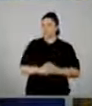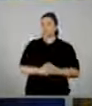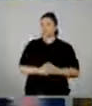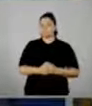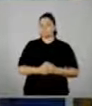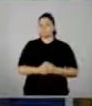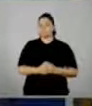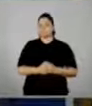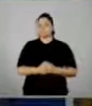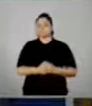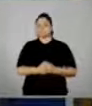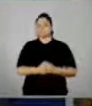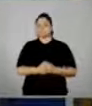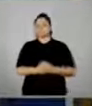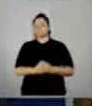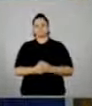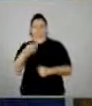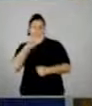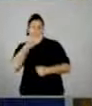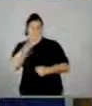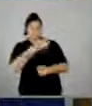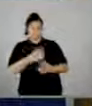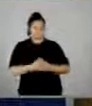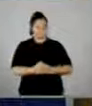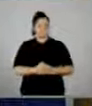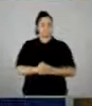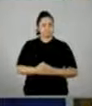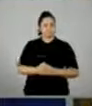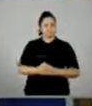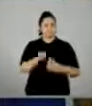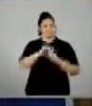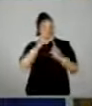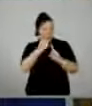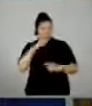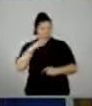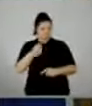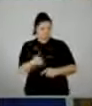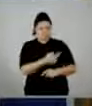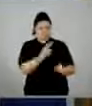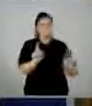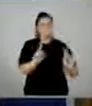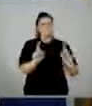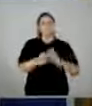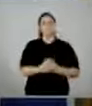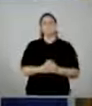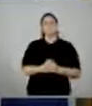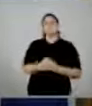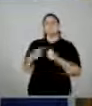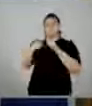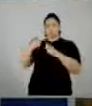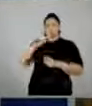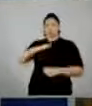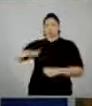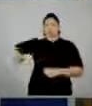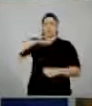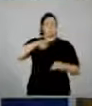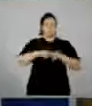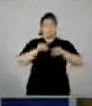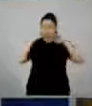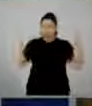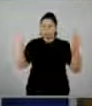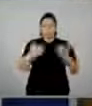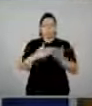someone can get both? Well, we're encouraging people, and this is a consistent message globally, we're encouraging people with your two shots